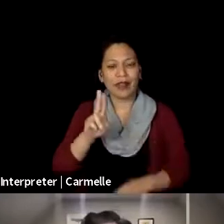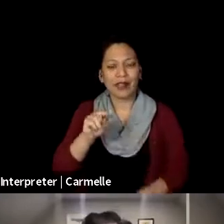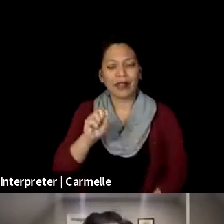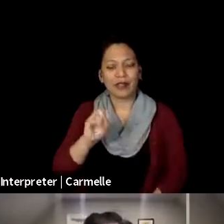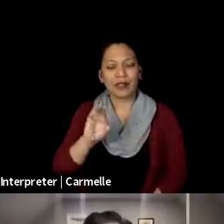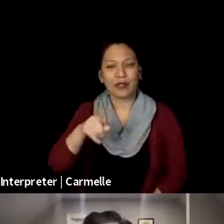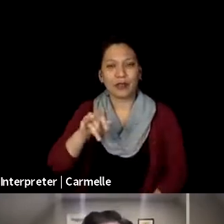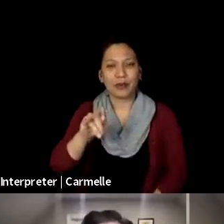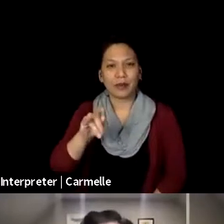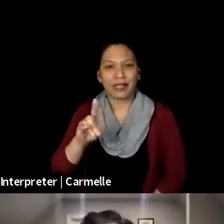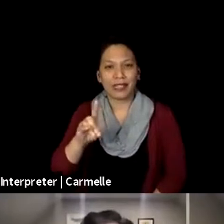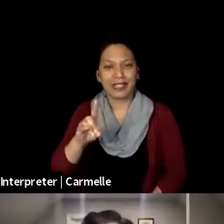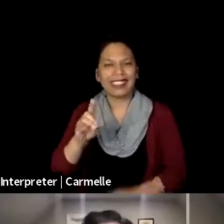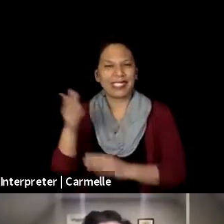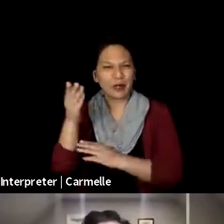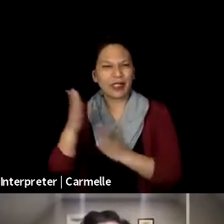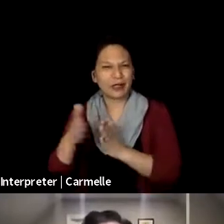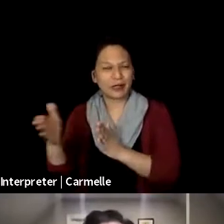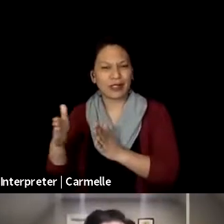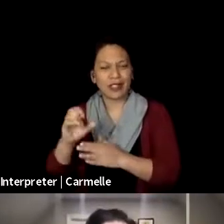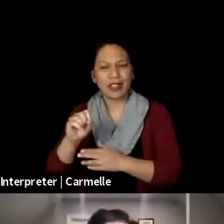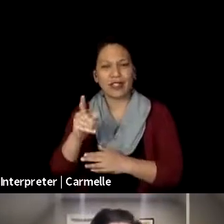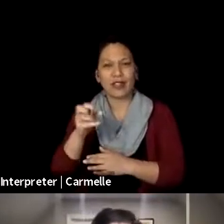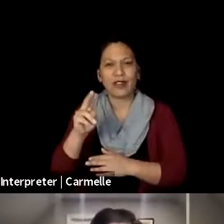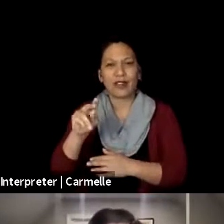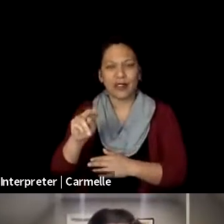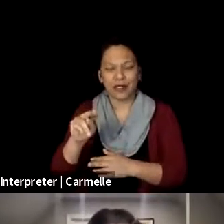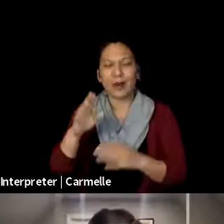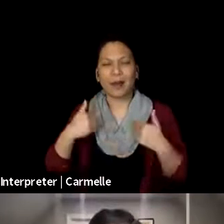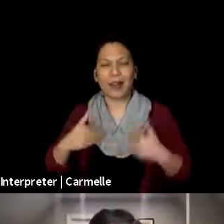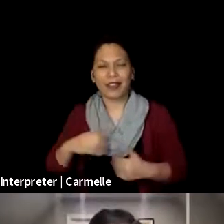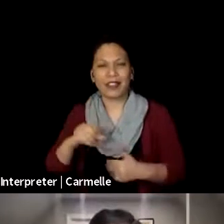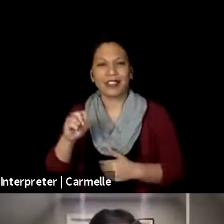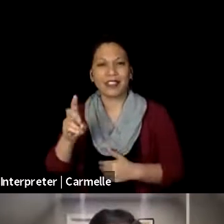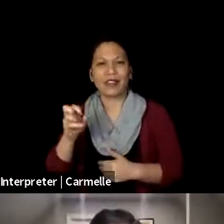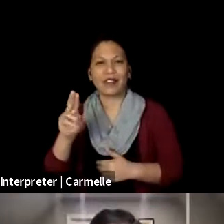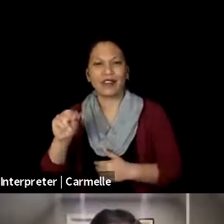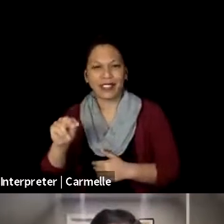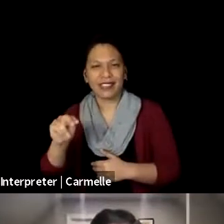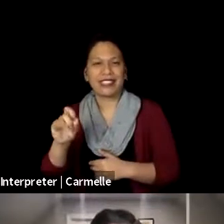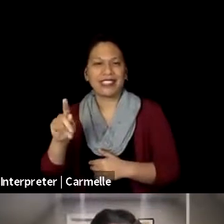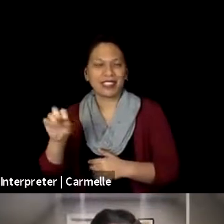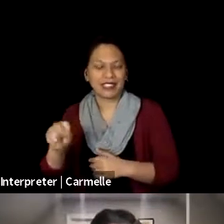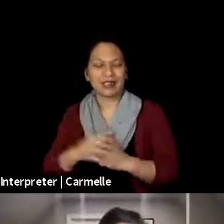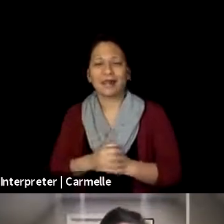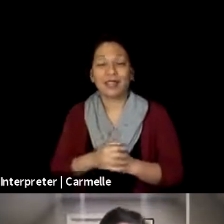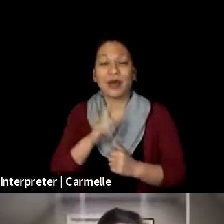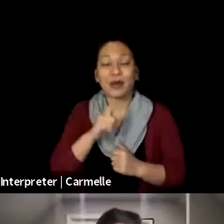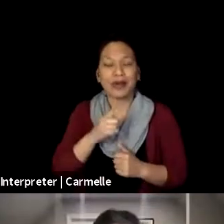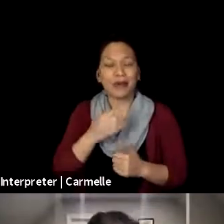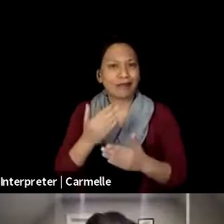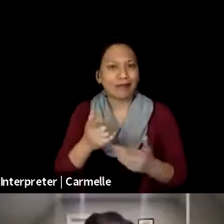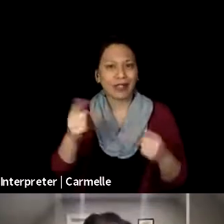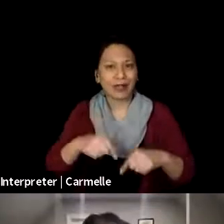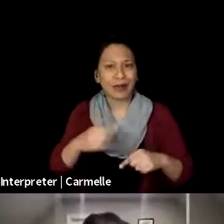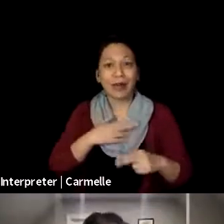series, Sovereign Stages, Sovereign Bodies, Sovereign Stages. We're so excited to have you with us this evening. My name is Joung